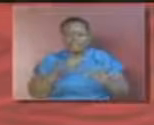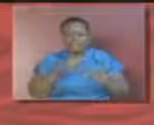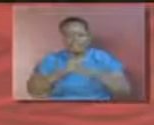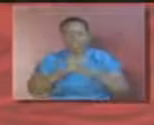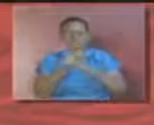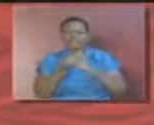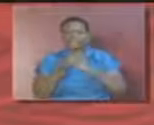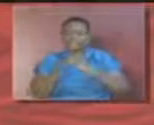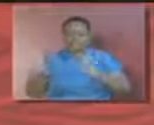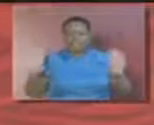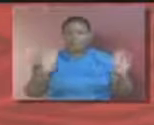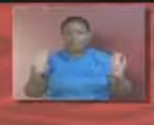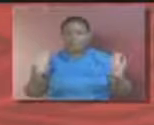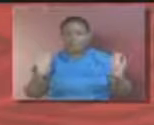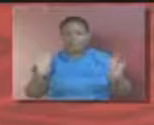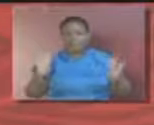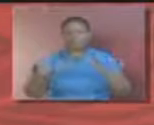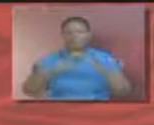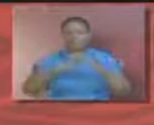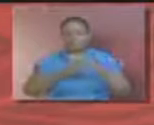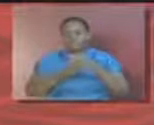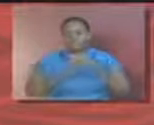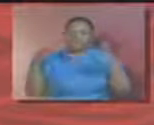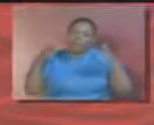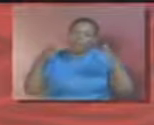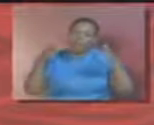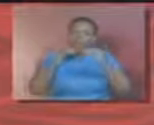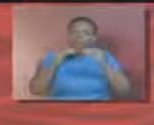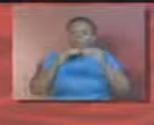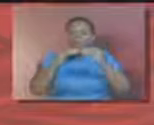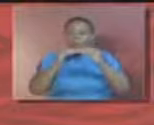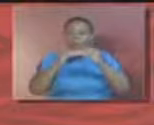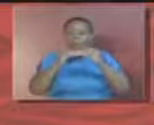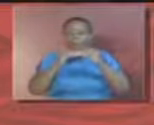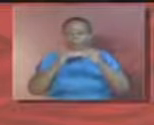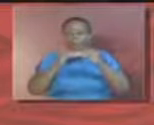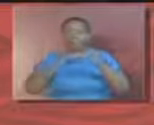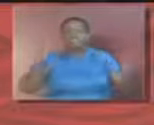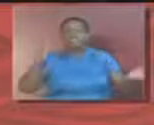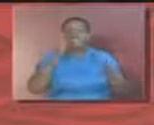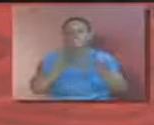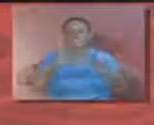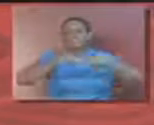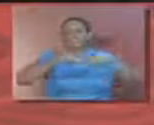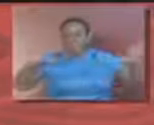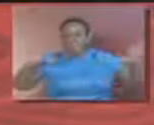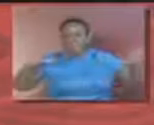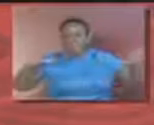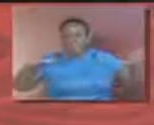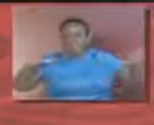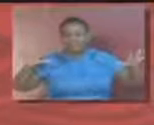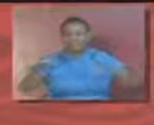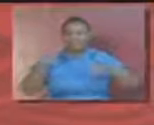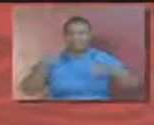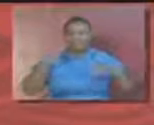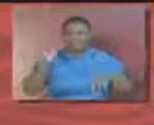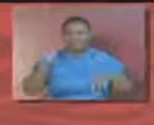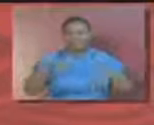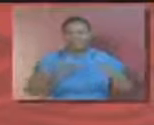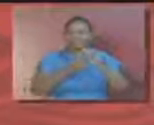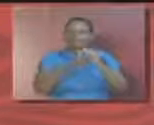COVID-19 prevention measures, we can see a de-escalation or a decreasing rate of hospitalizations given